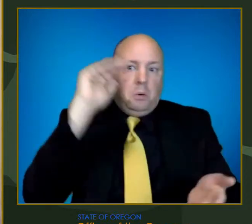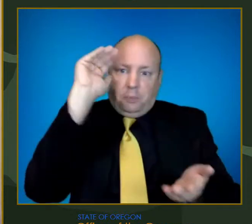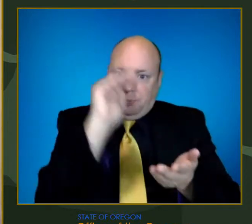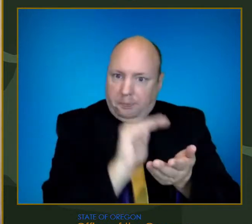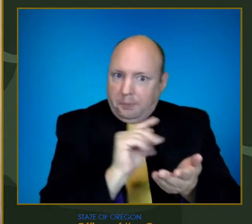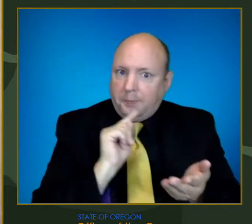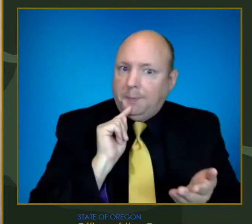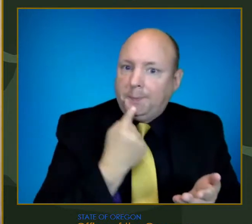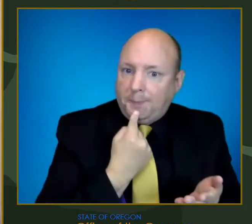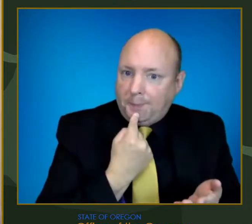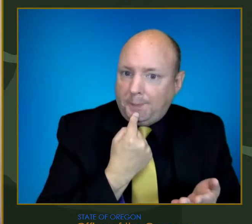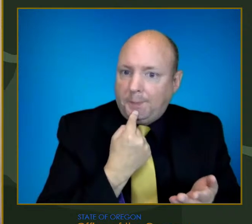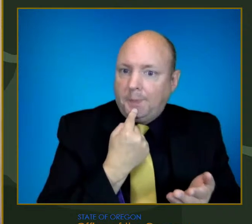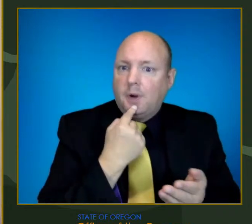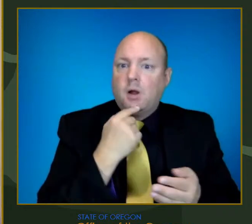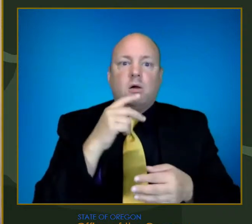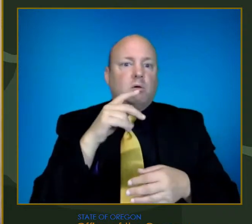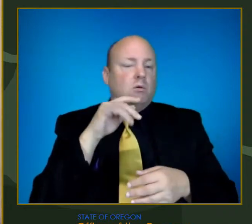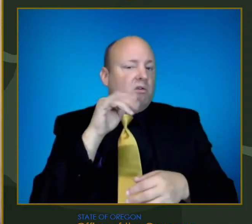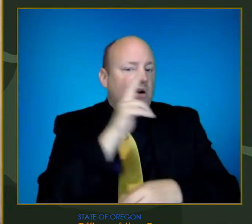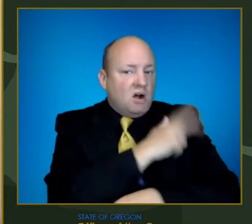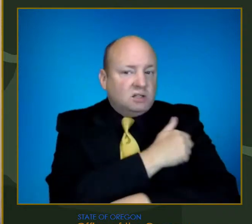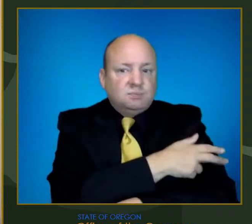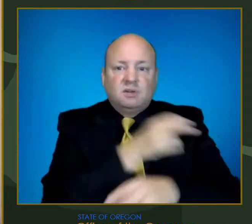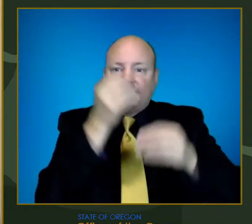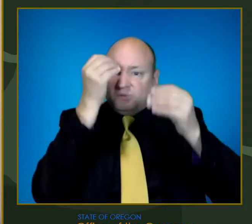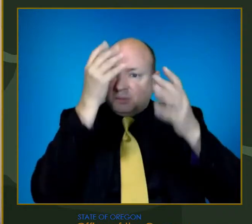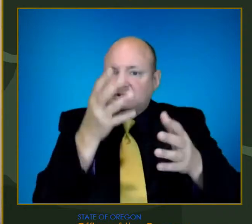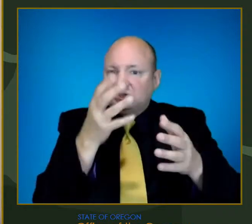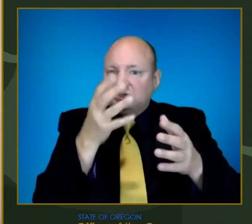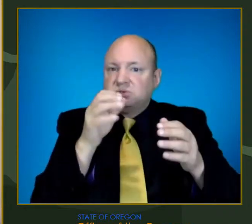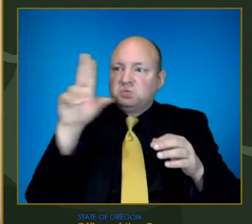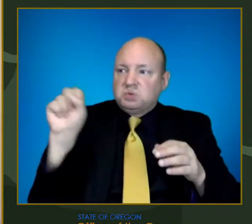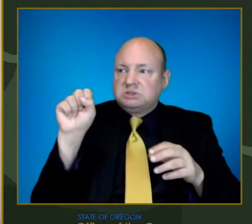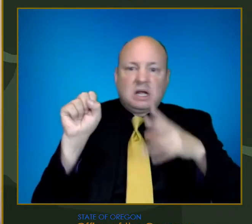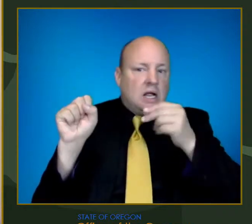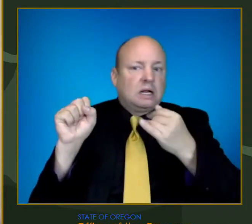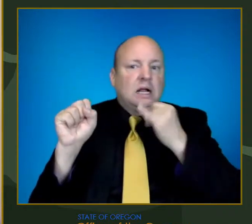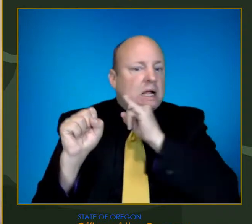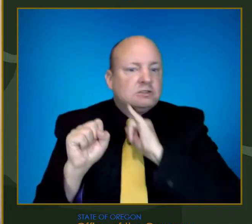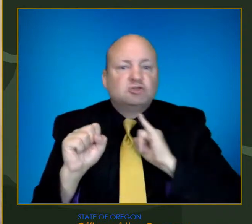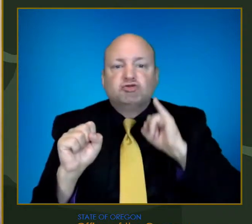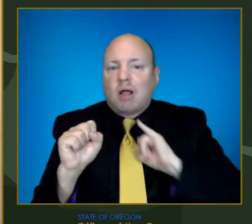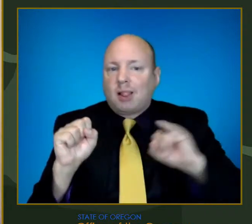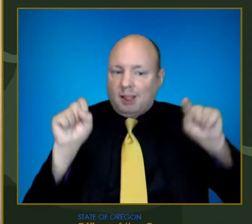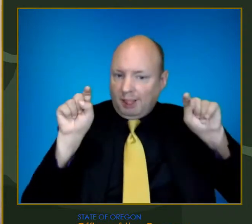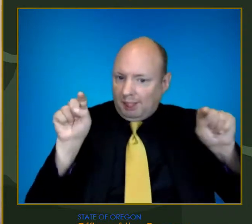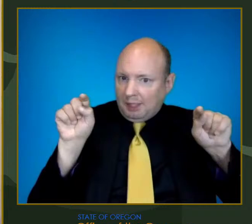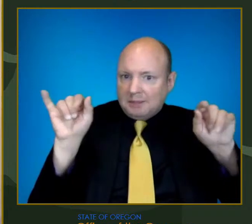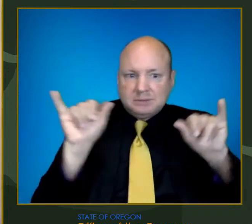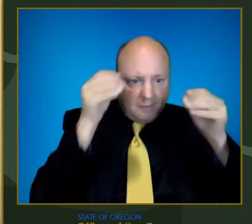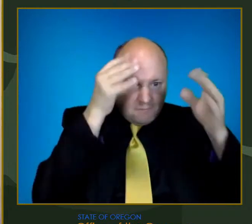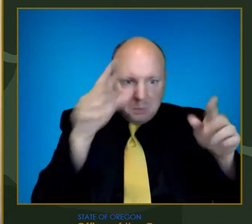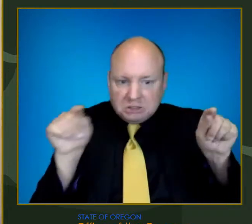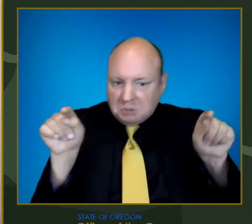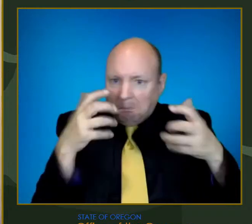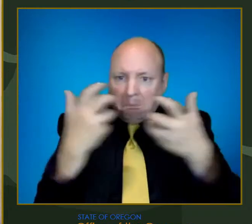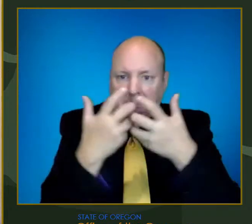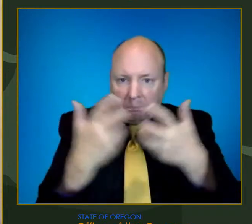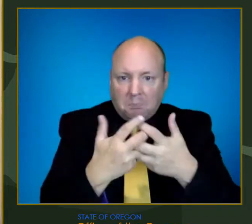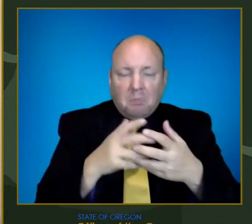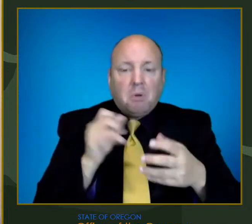in the Israeli data and holds true in the US data. What we're seeing is that over time, particularly in individuals